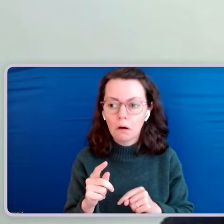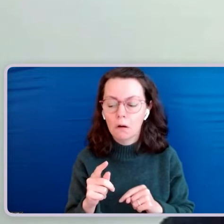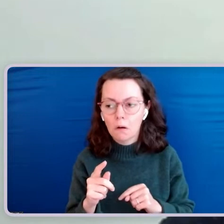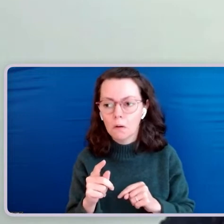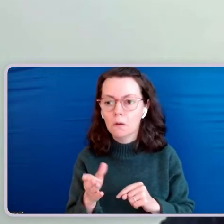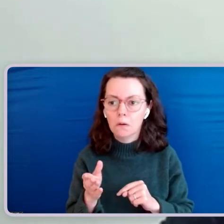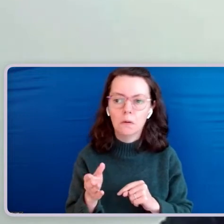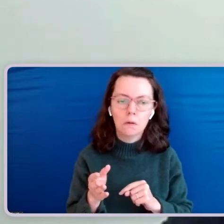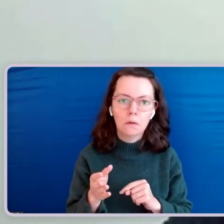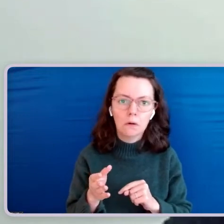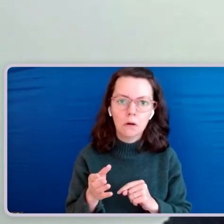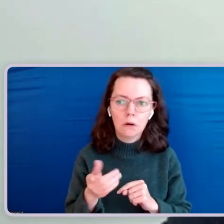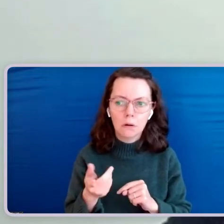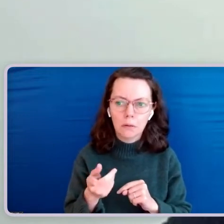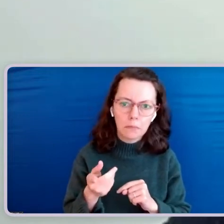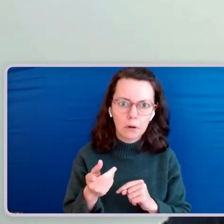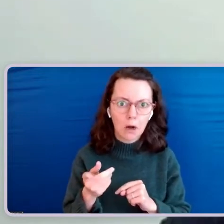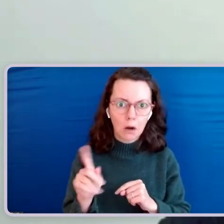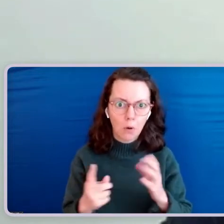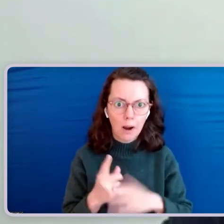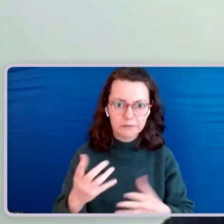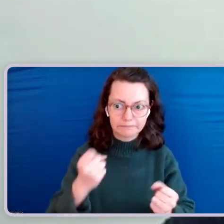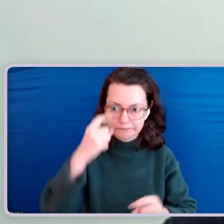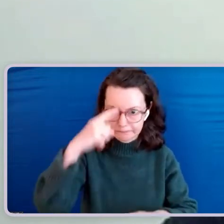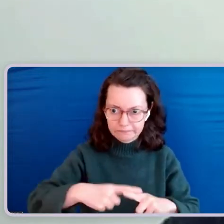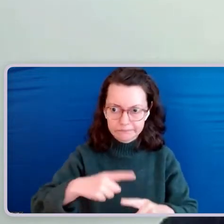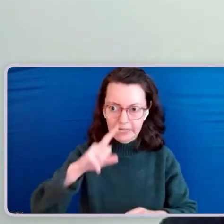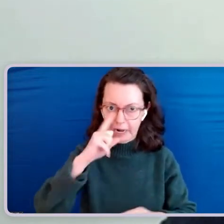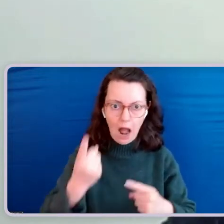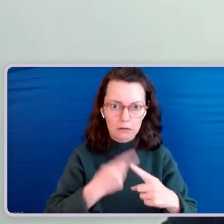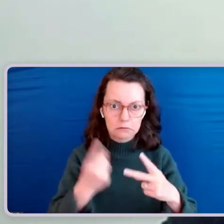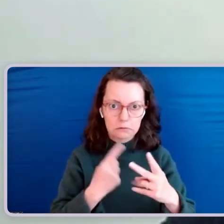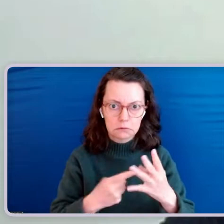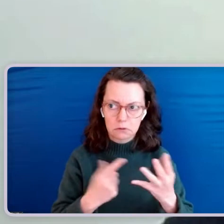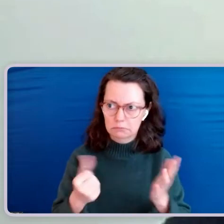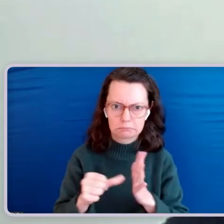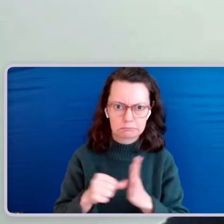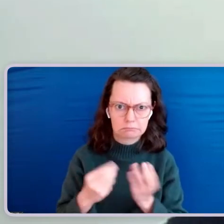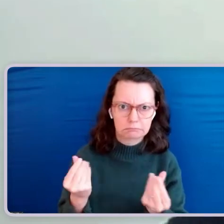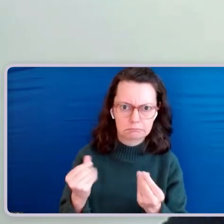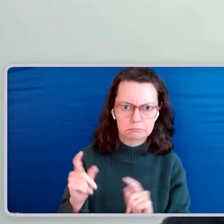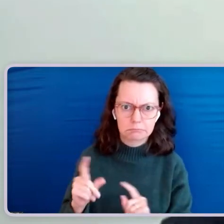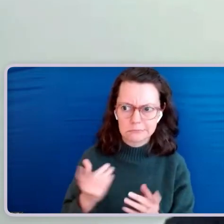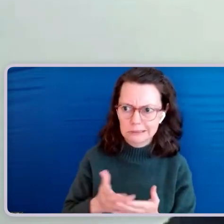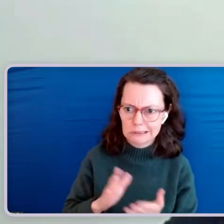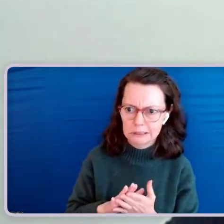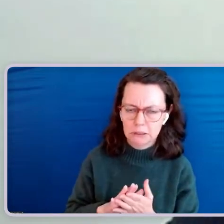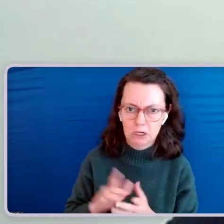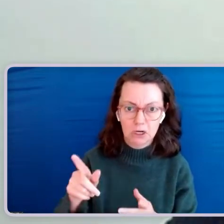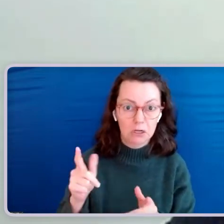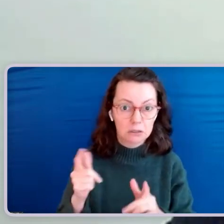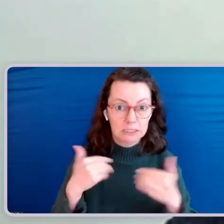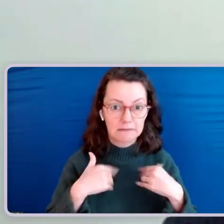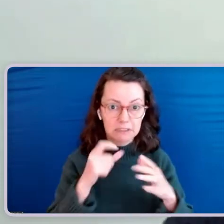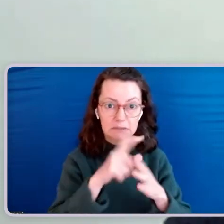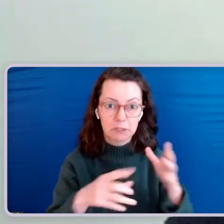a safety net for people who get COVID in the case of if they're in a disability group home or even living with